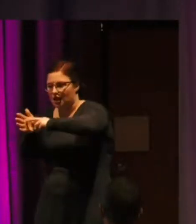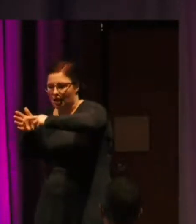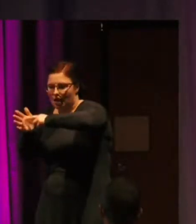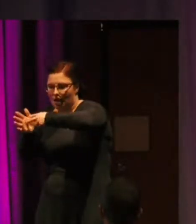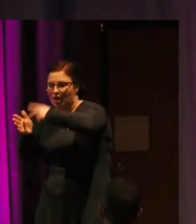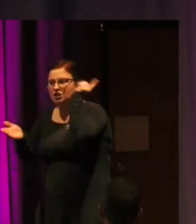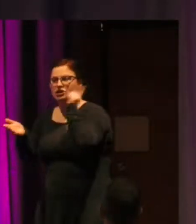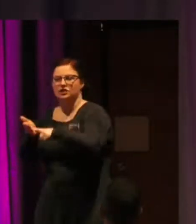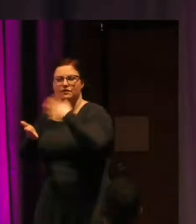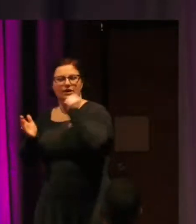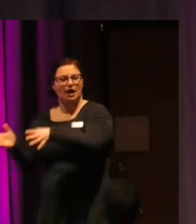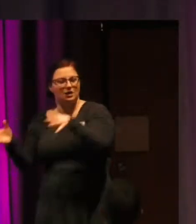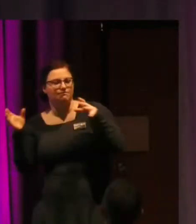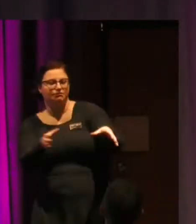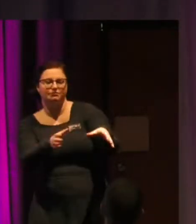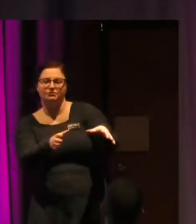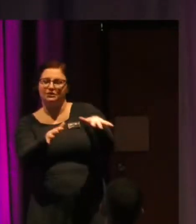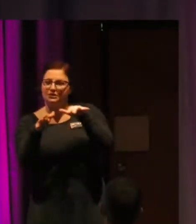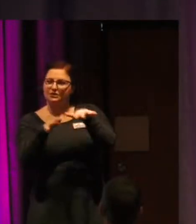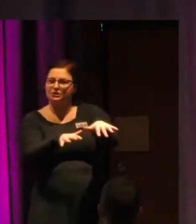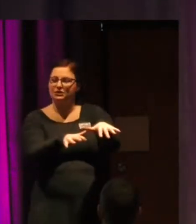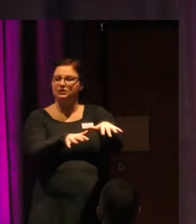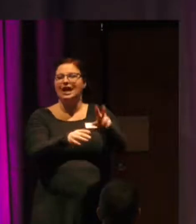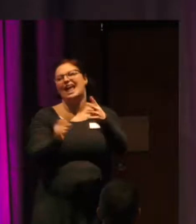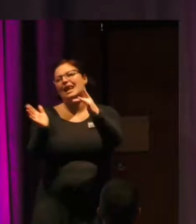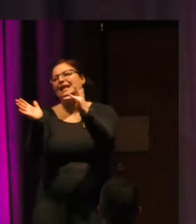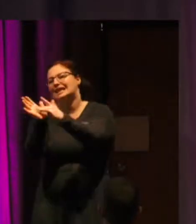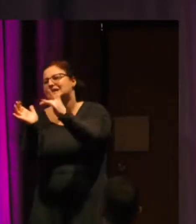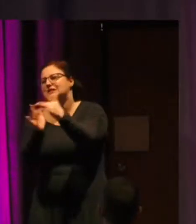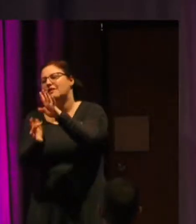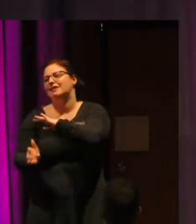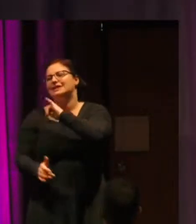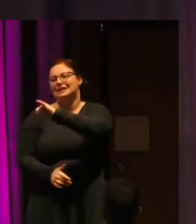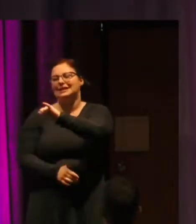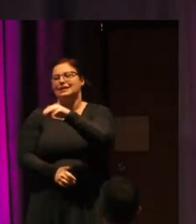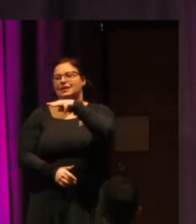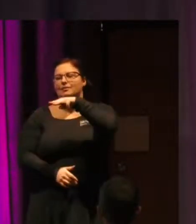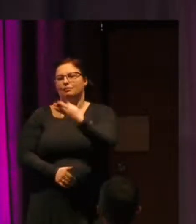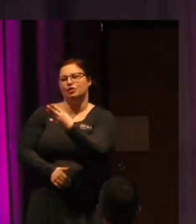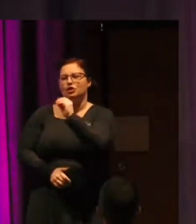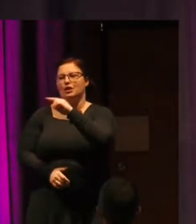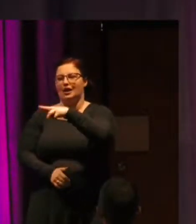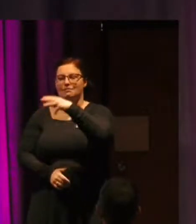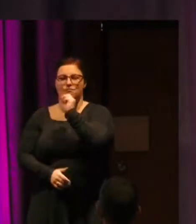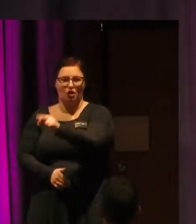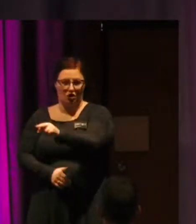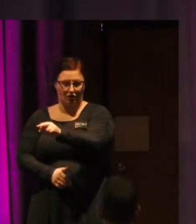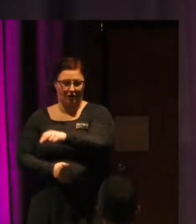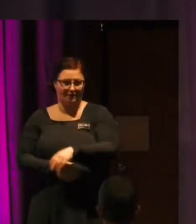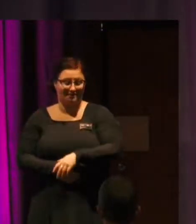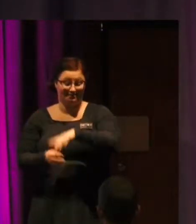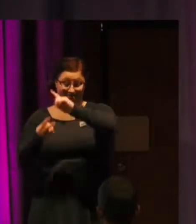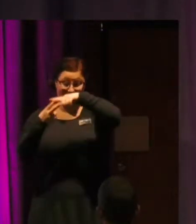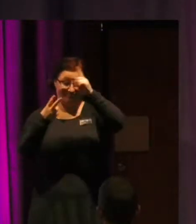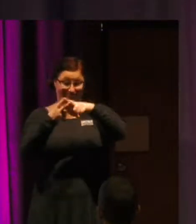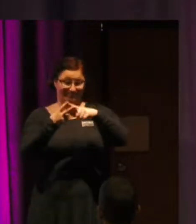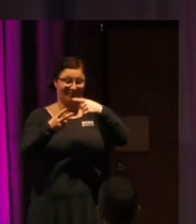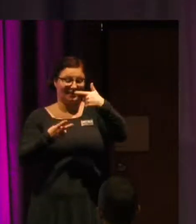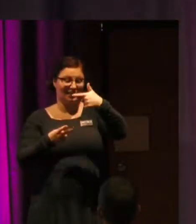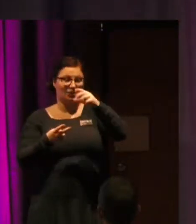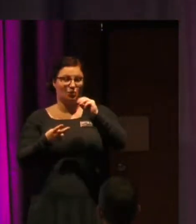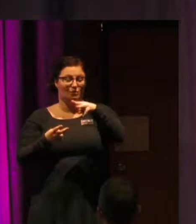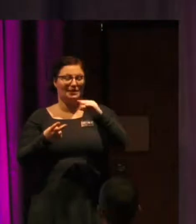to target the Rohingya community or the Chin Christians in Burma. Our second speaker is Thomas